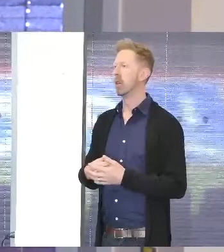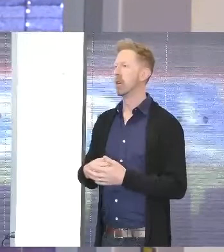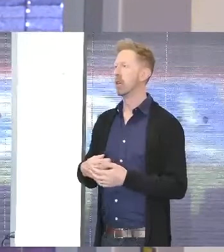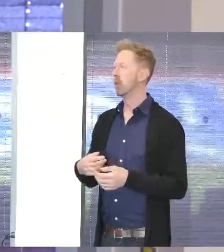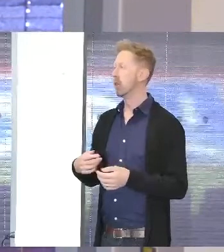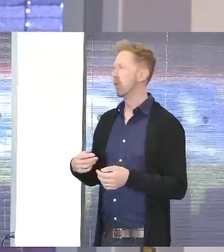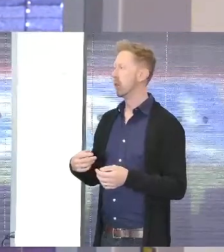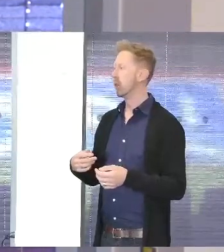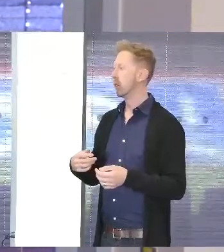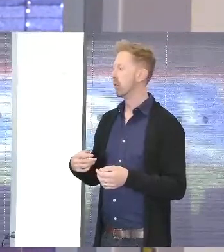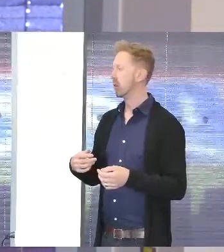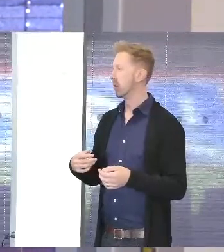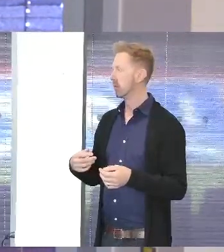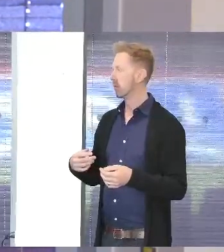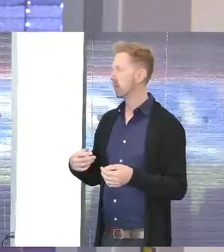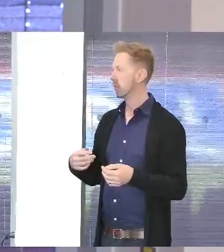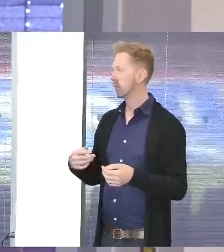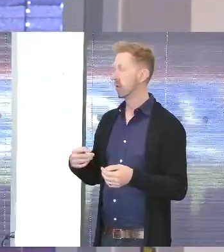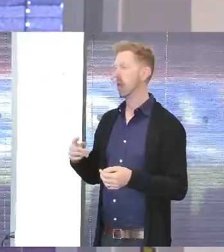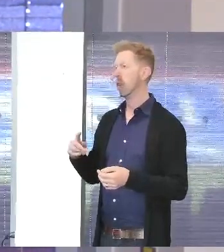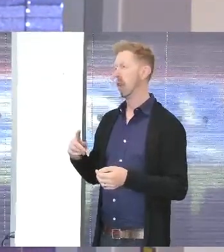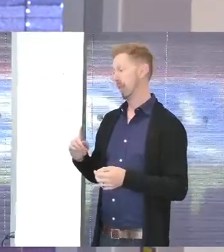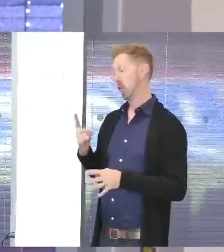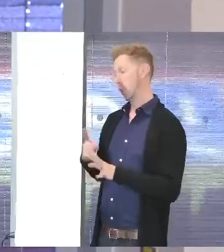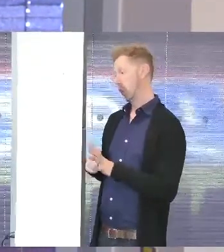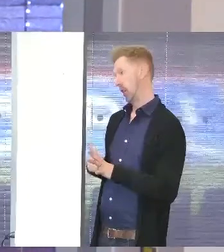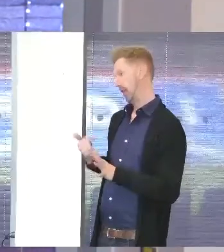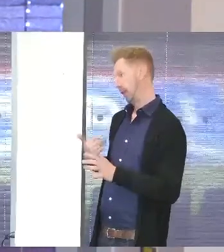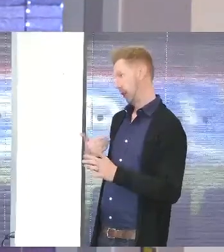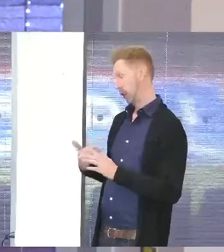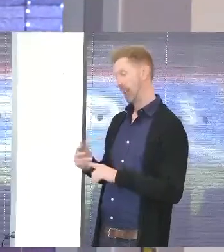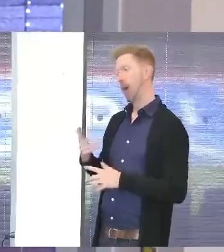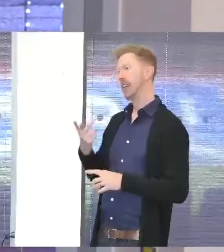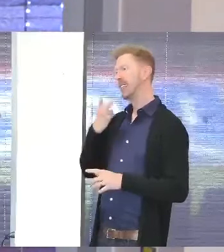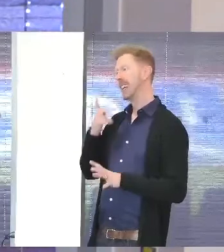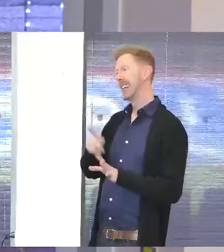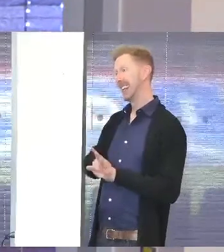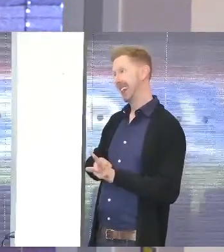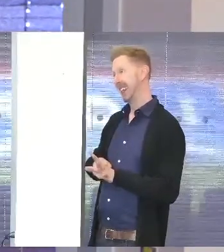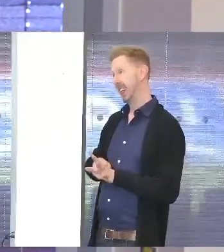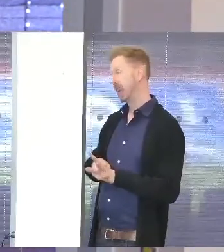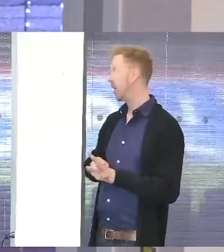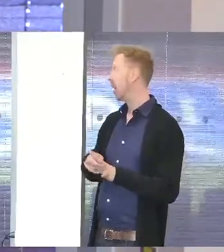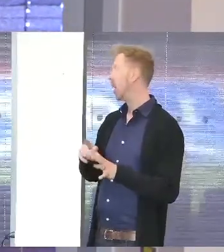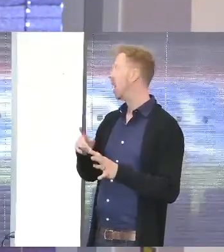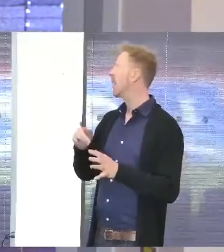schemes by both Wen and East, and it's the first year now into our second year where Stonewall and DW are taking